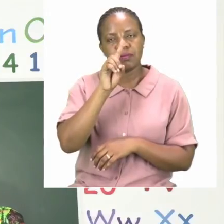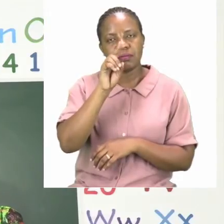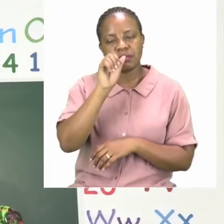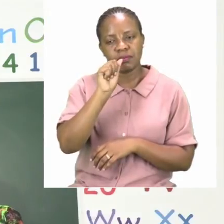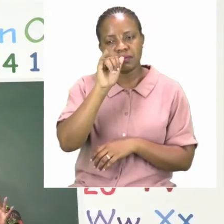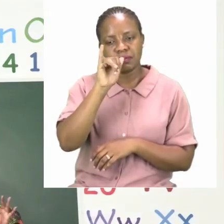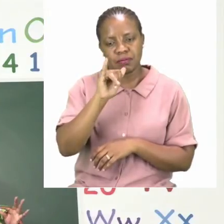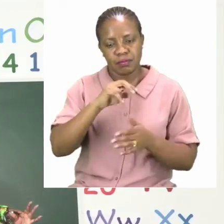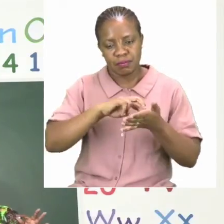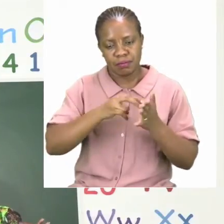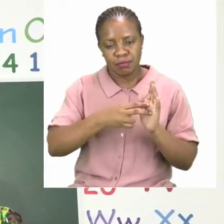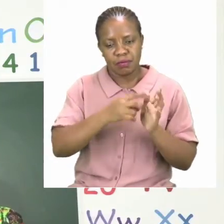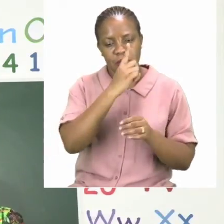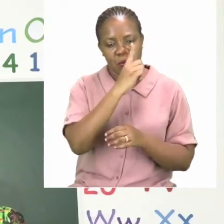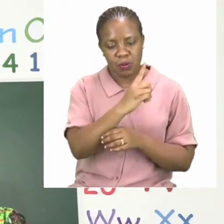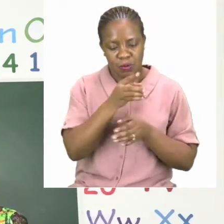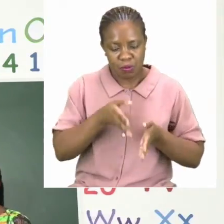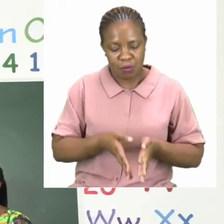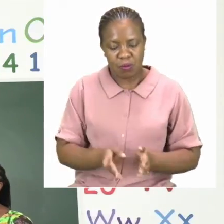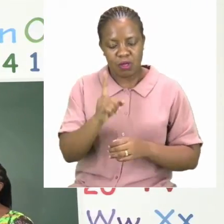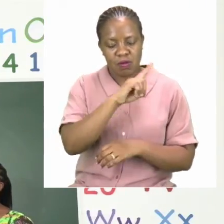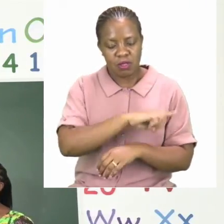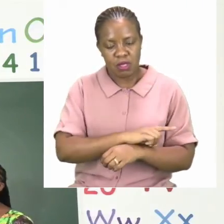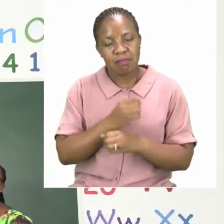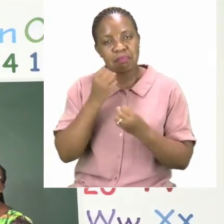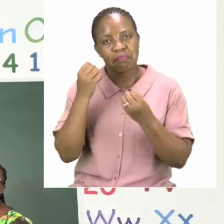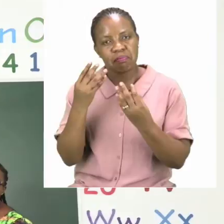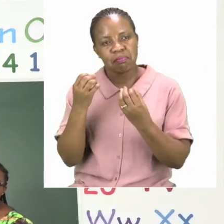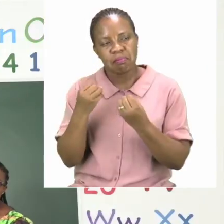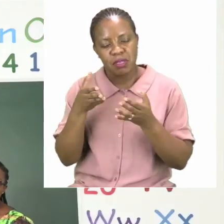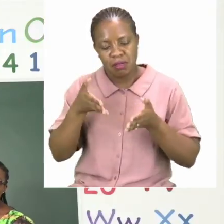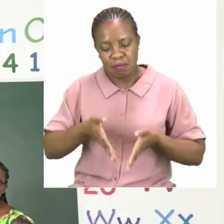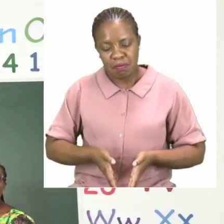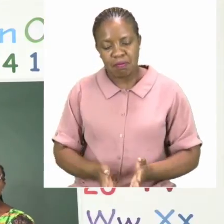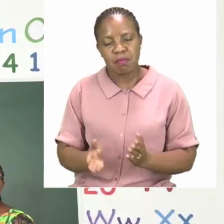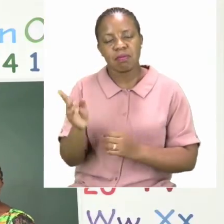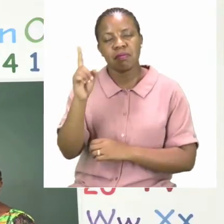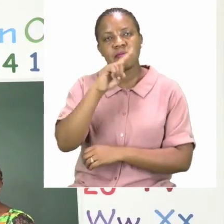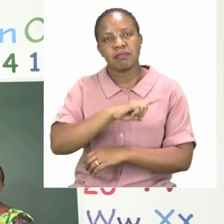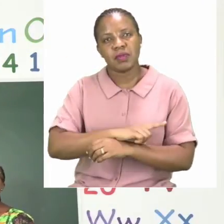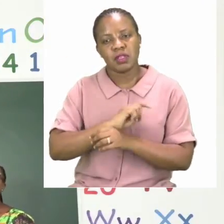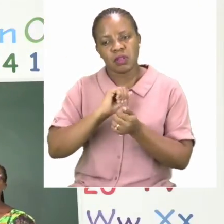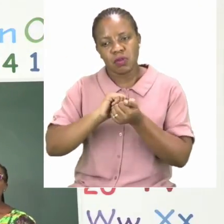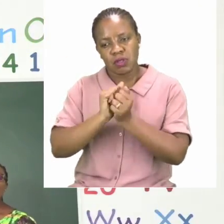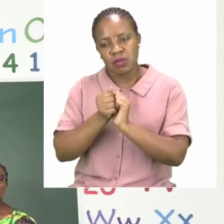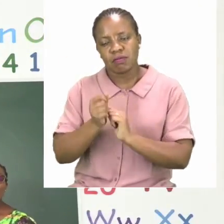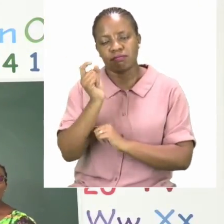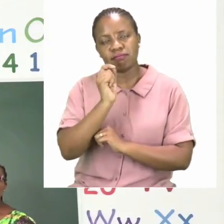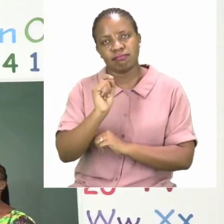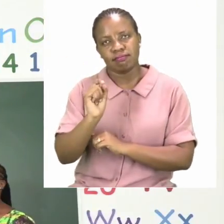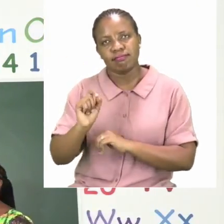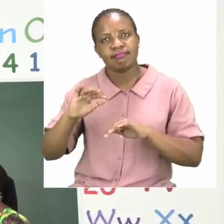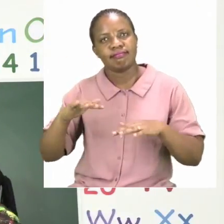want many of them, we change them into plurals. And when it becomes a